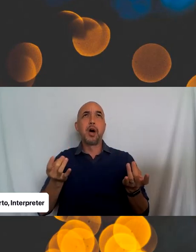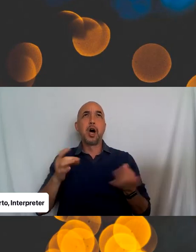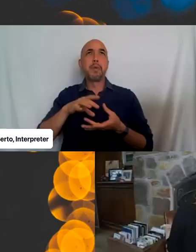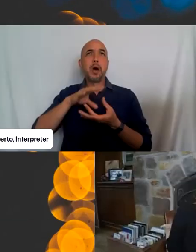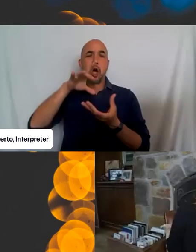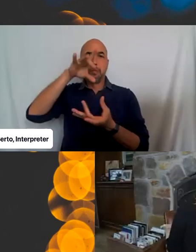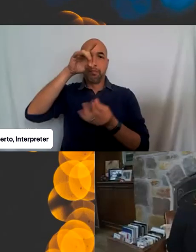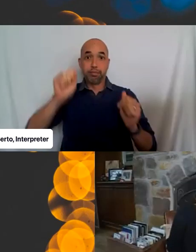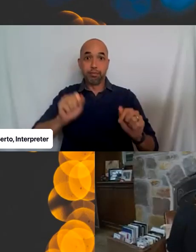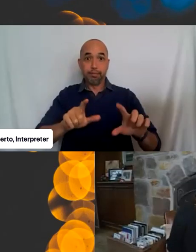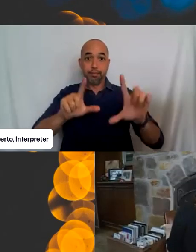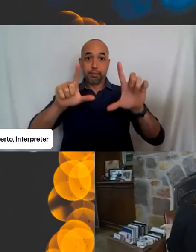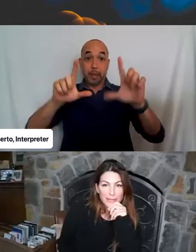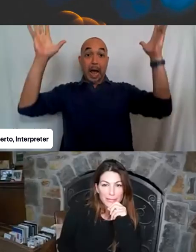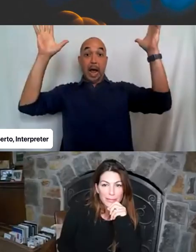in here.